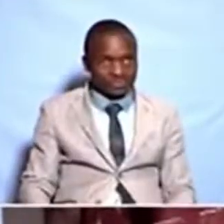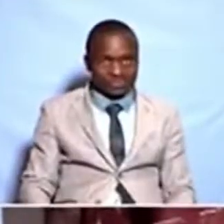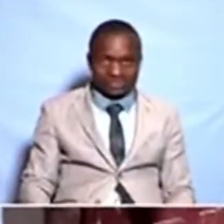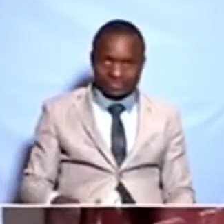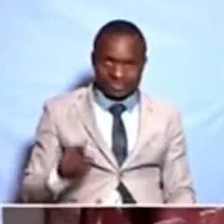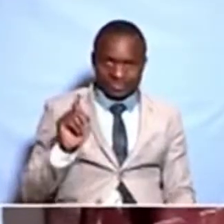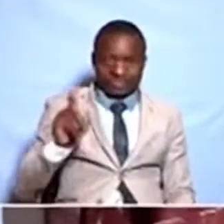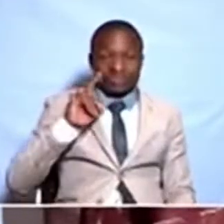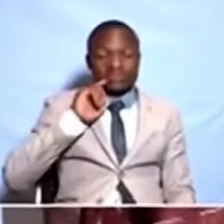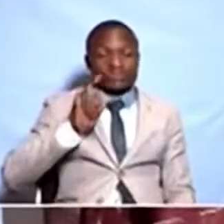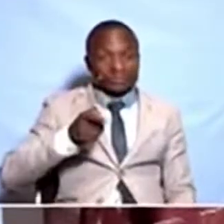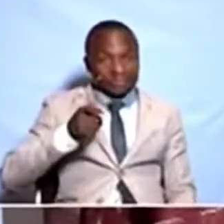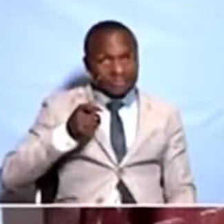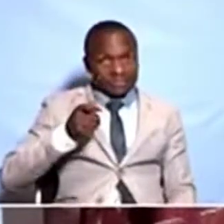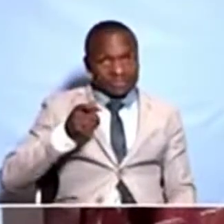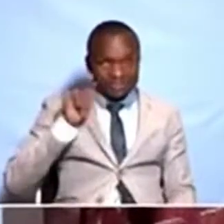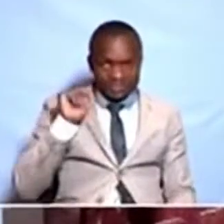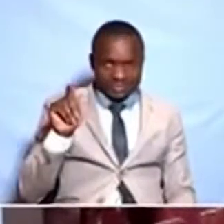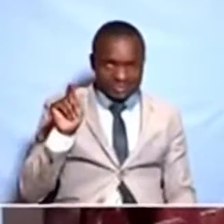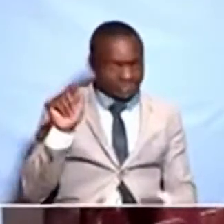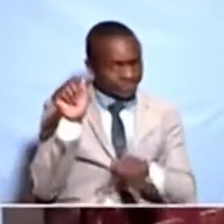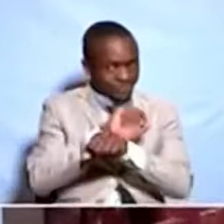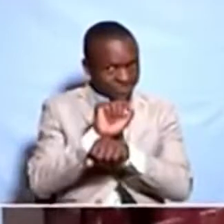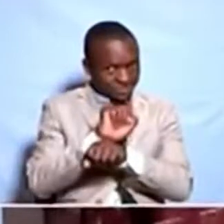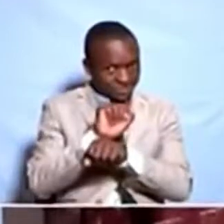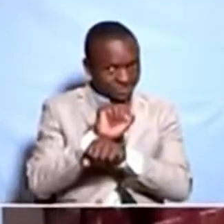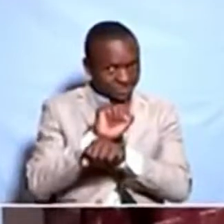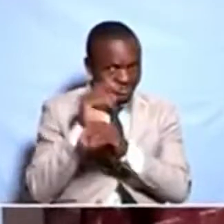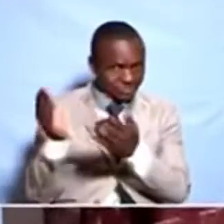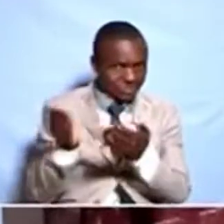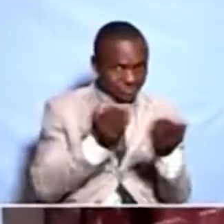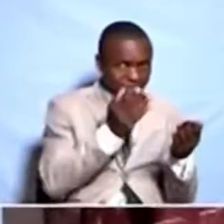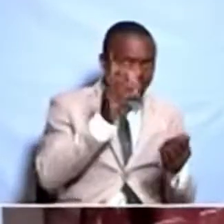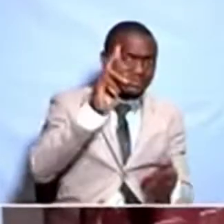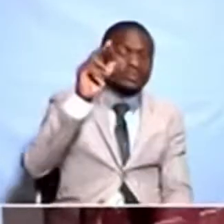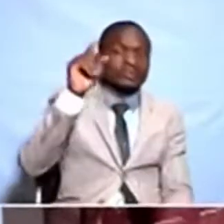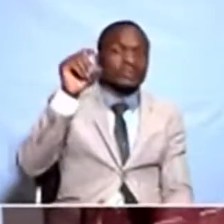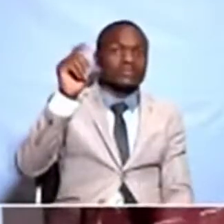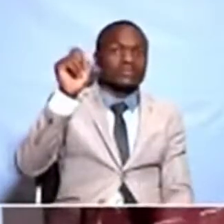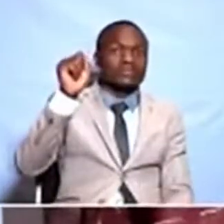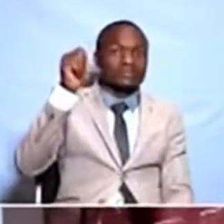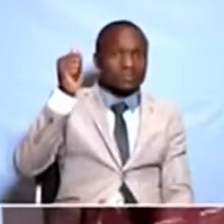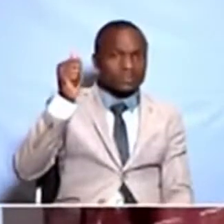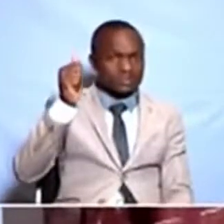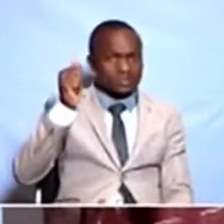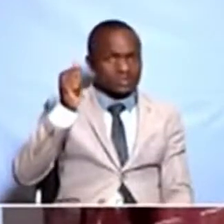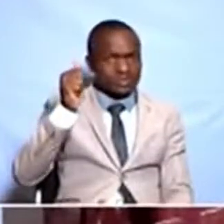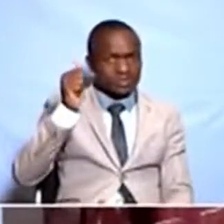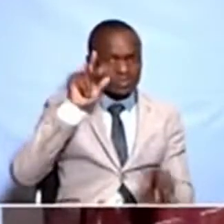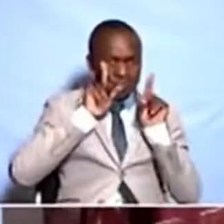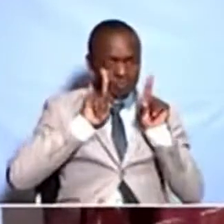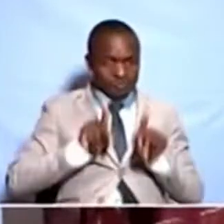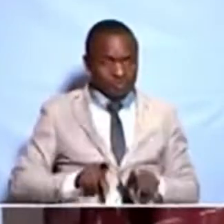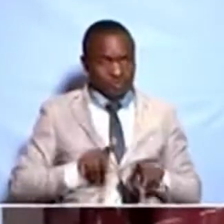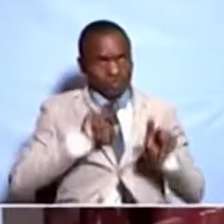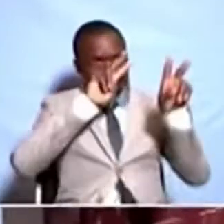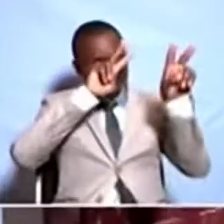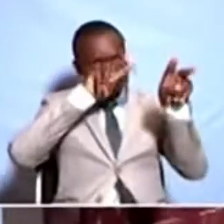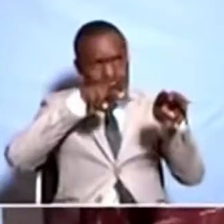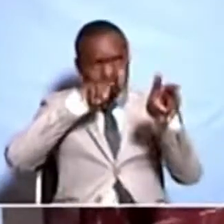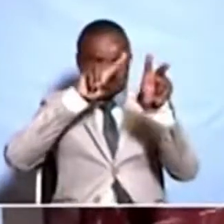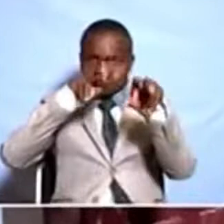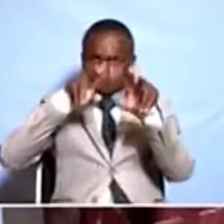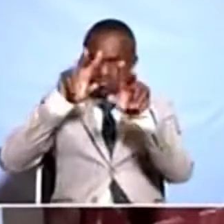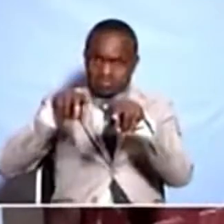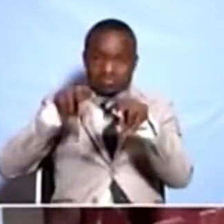also ensure that that vehicle is taken to RATSA for physical inspection. Now, this physical inspection, you will only